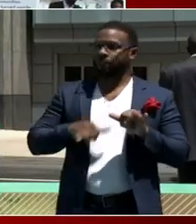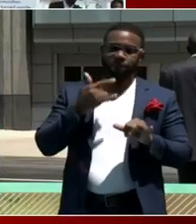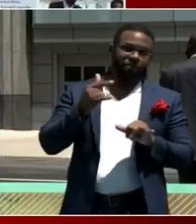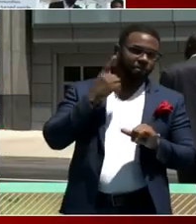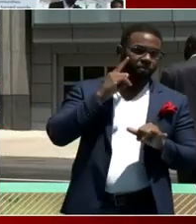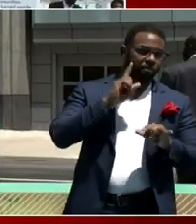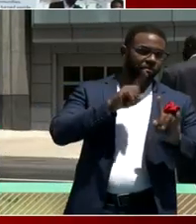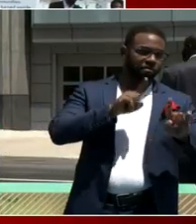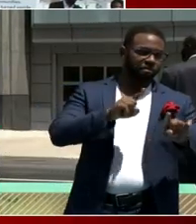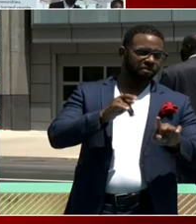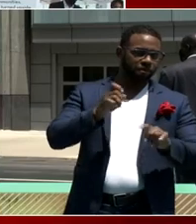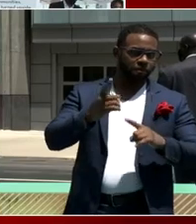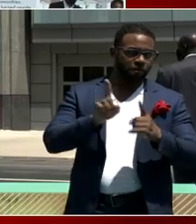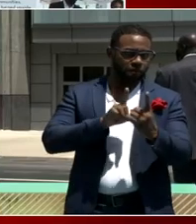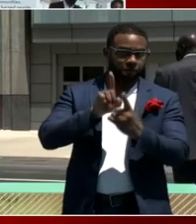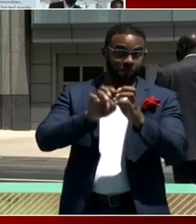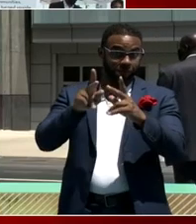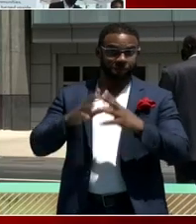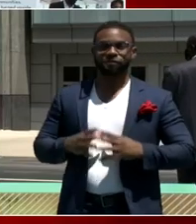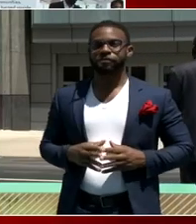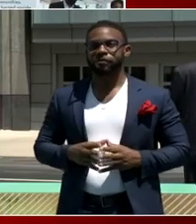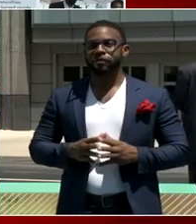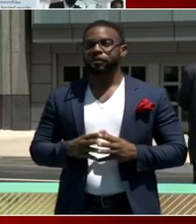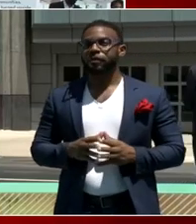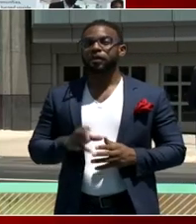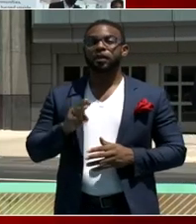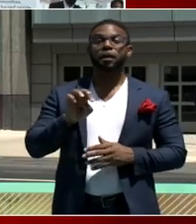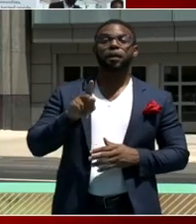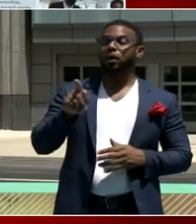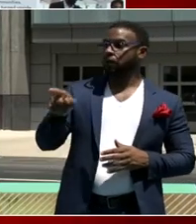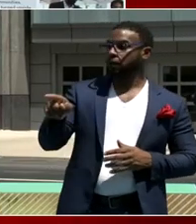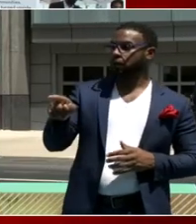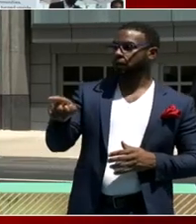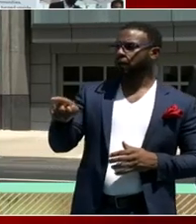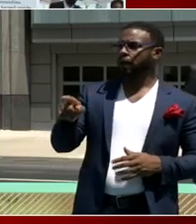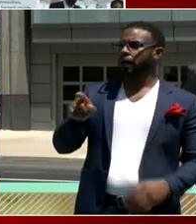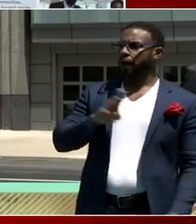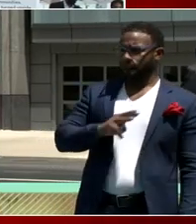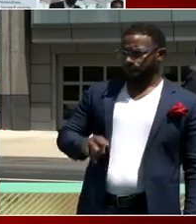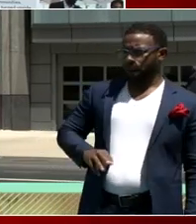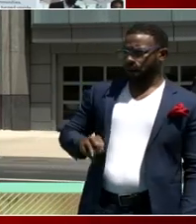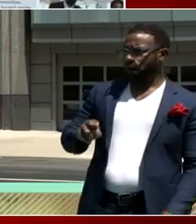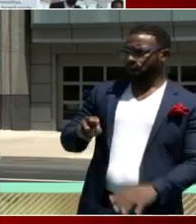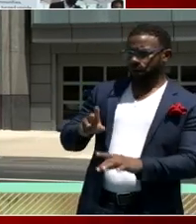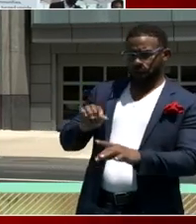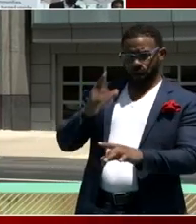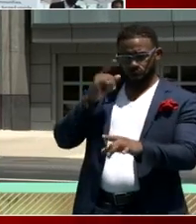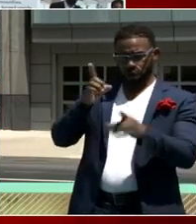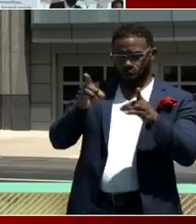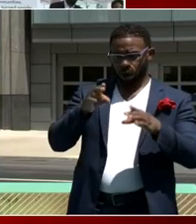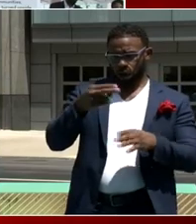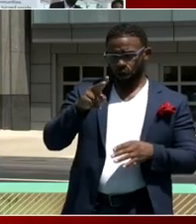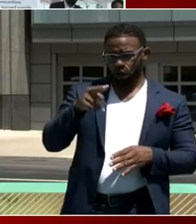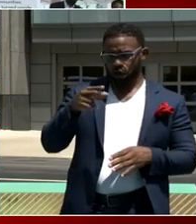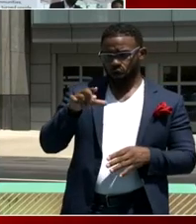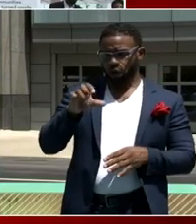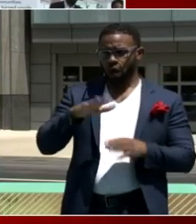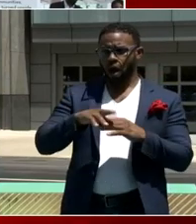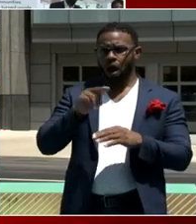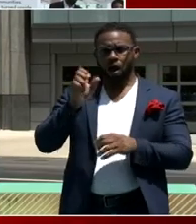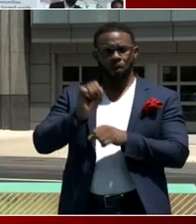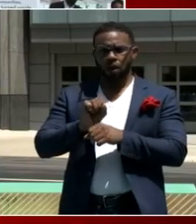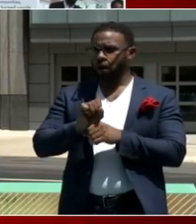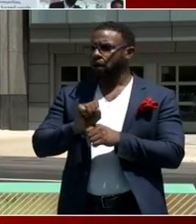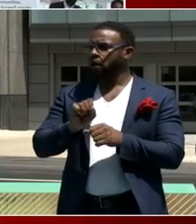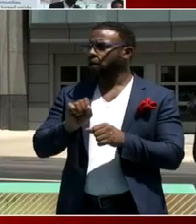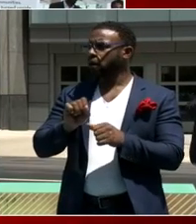around to answer questions too. Okay, Mark. Mayor Bowser, for you and for Director Hughes on unemployment, I guess maybe first.